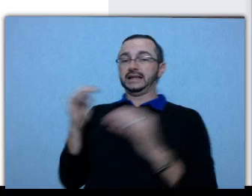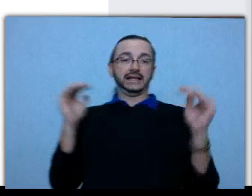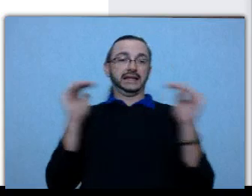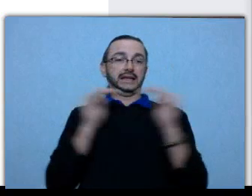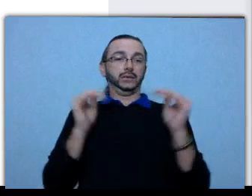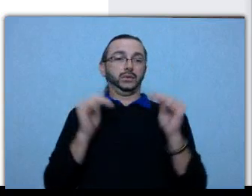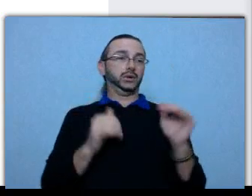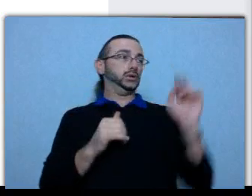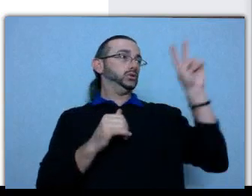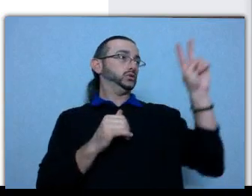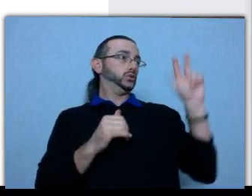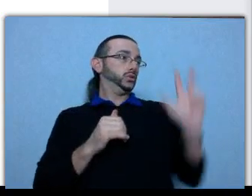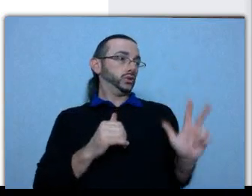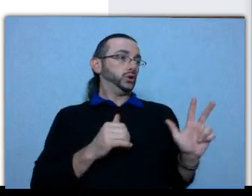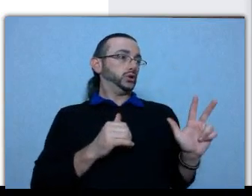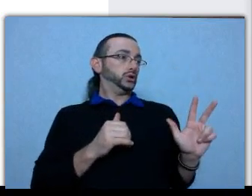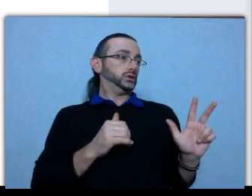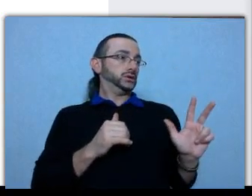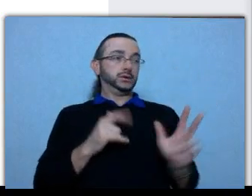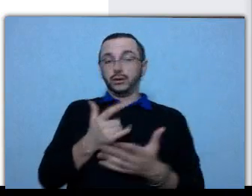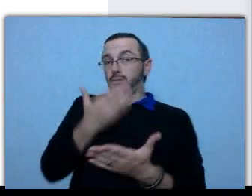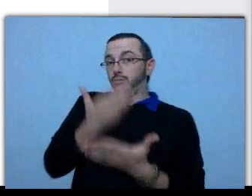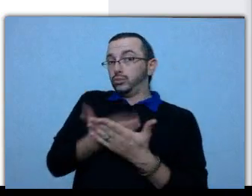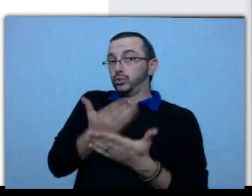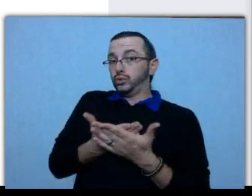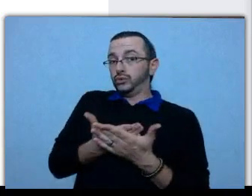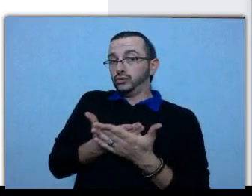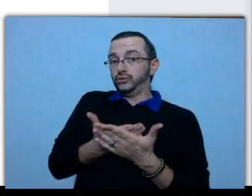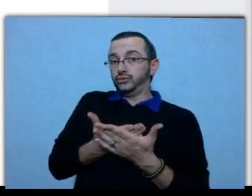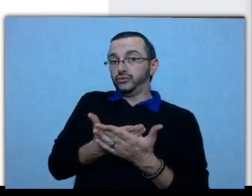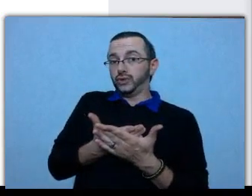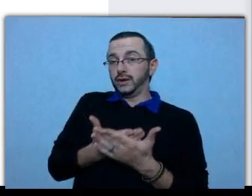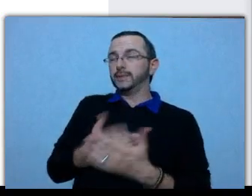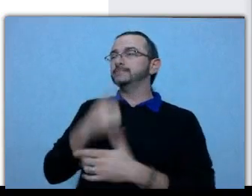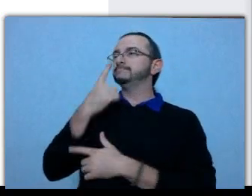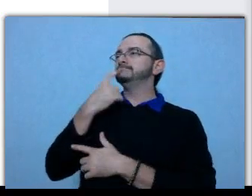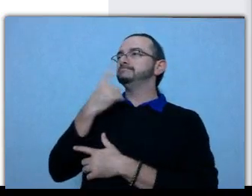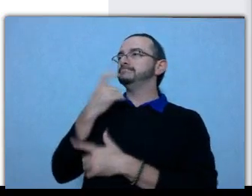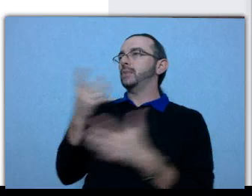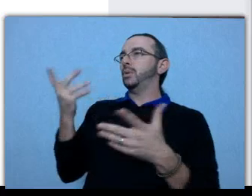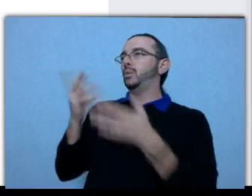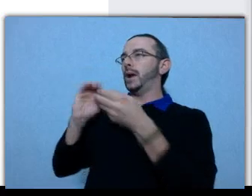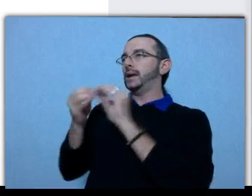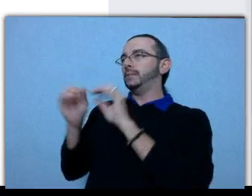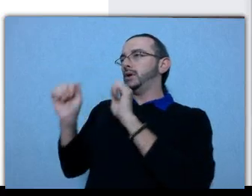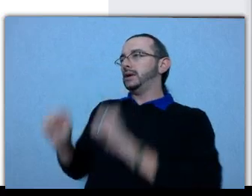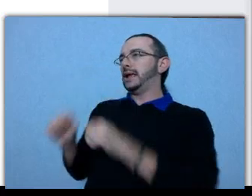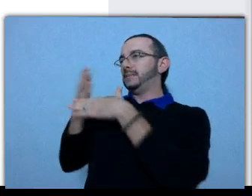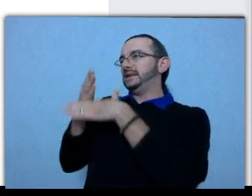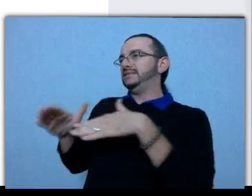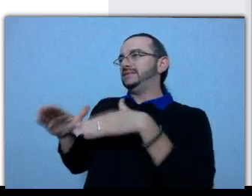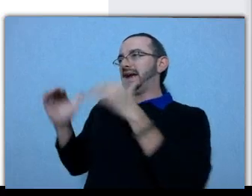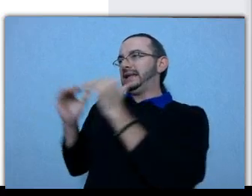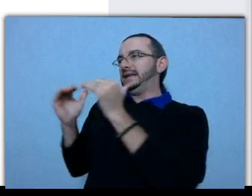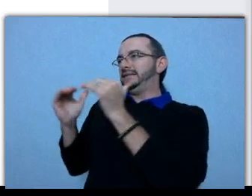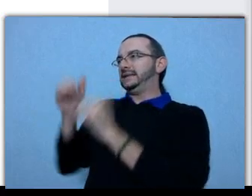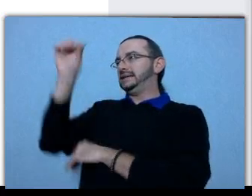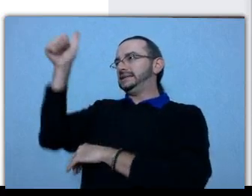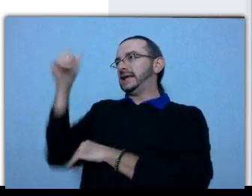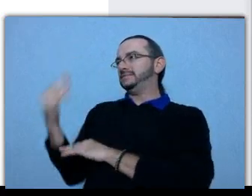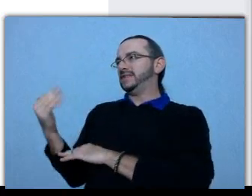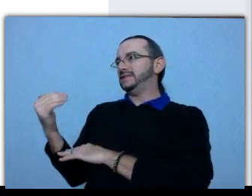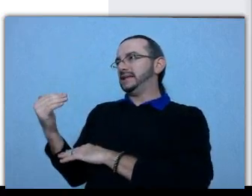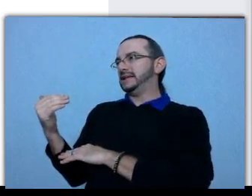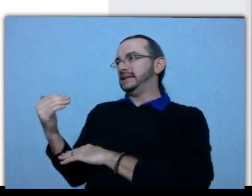can go into 10 and into 15? Well, if I think about it, 5 can go into both. So I divide both